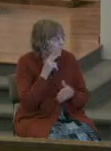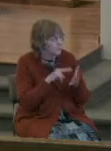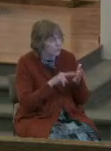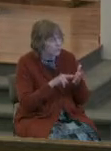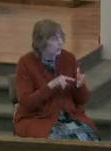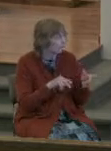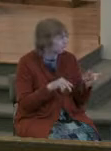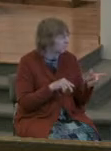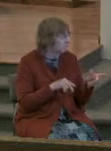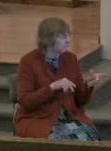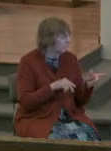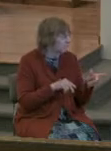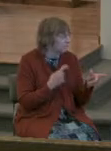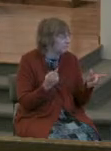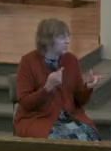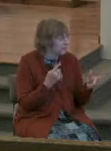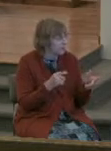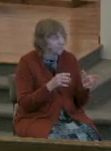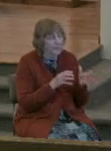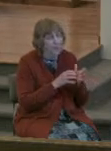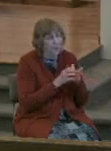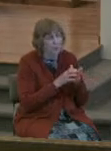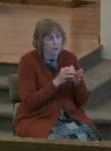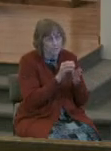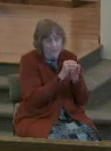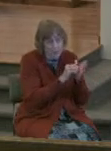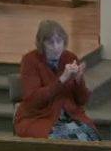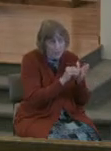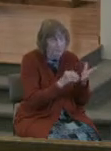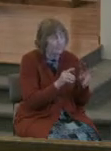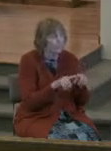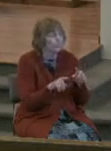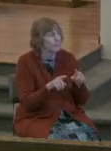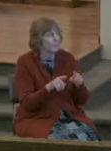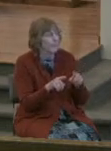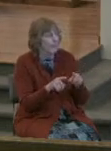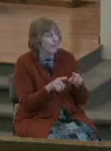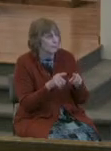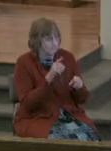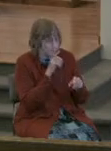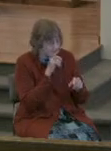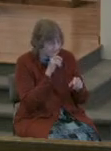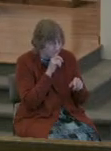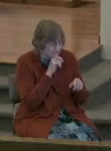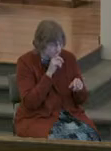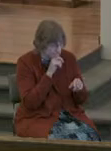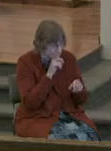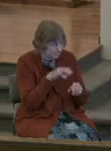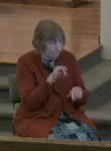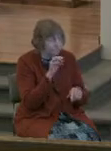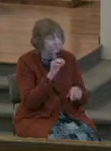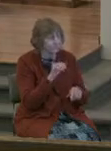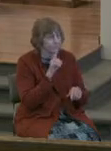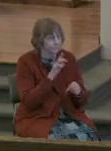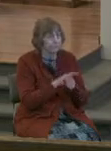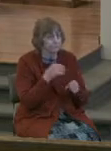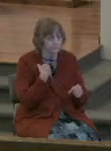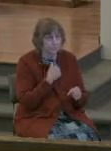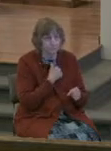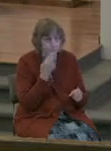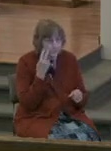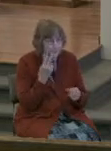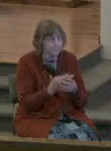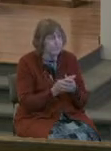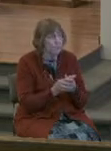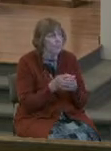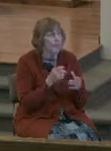it's just a rough outline really for the message this morning, but I want us to draw out of it some problems that we see.